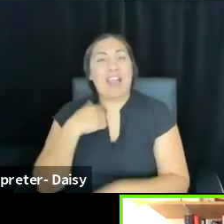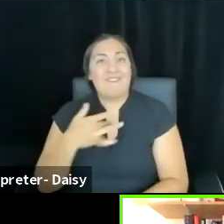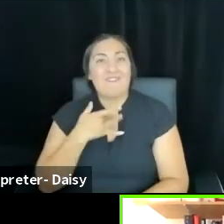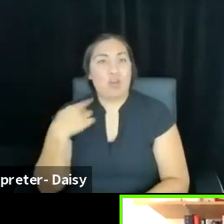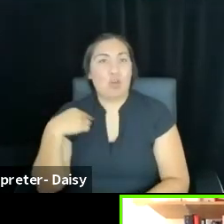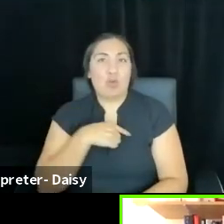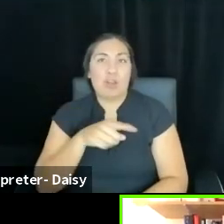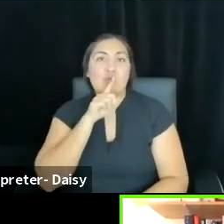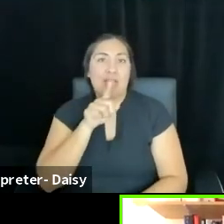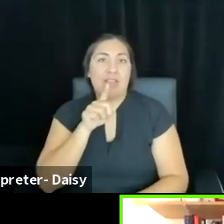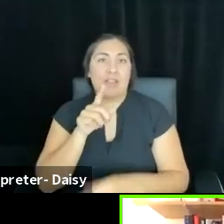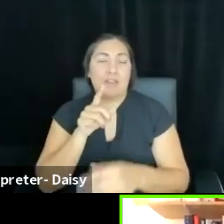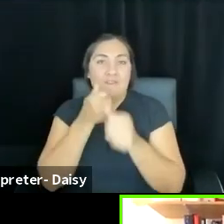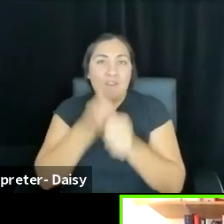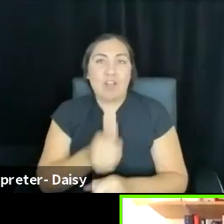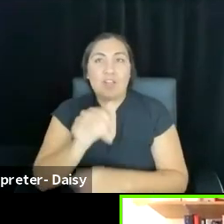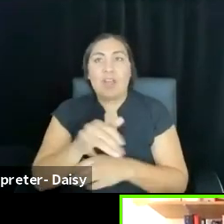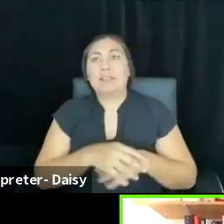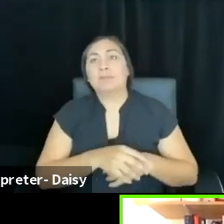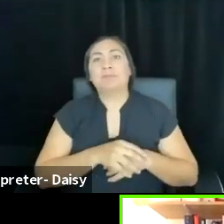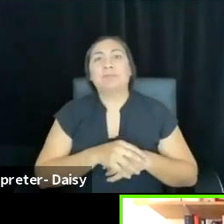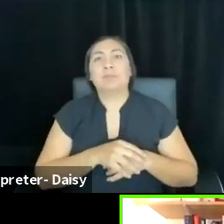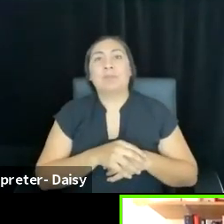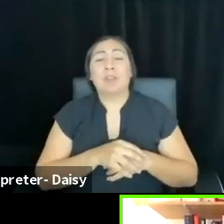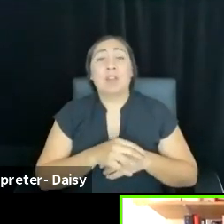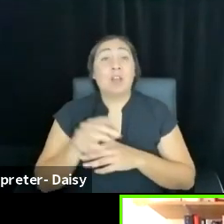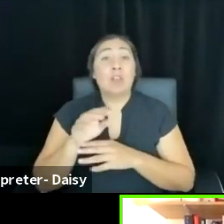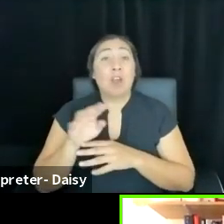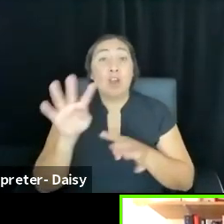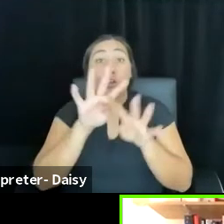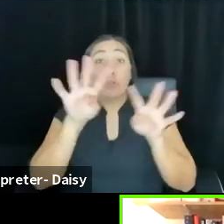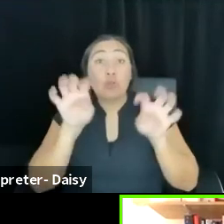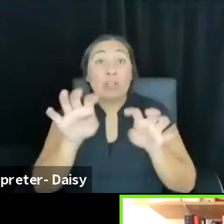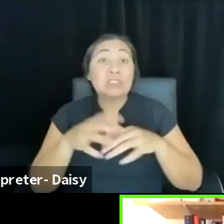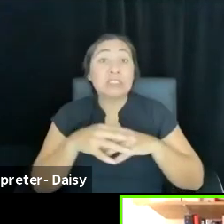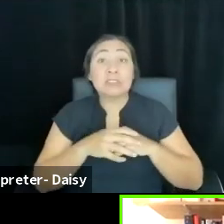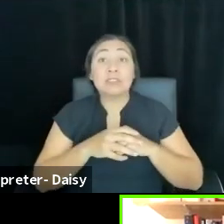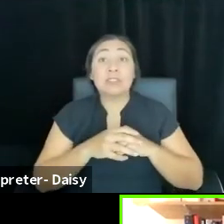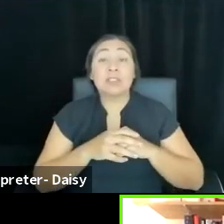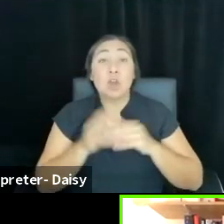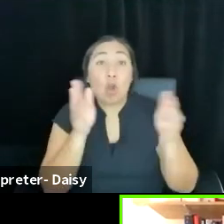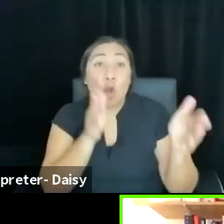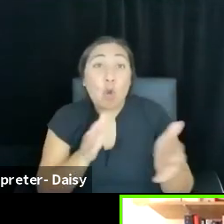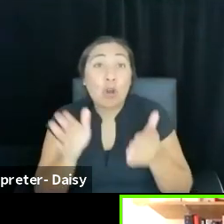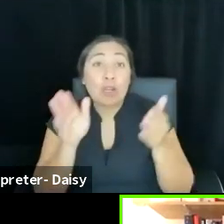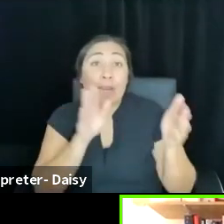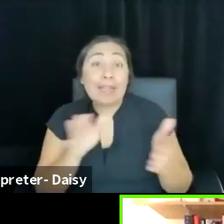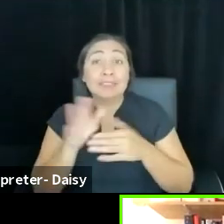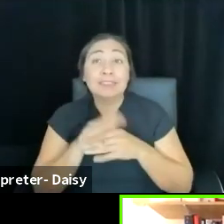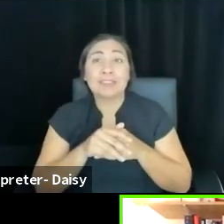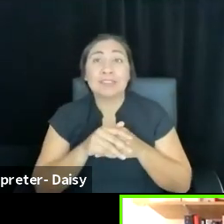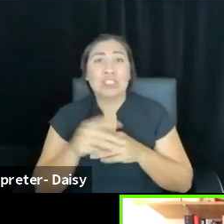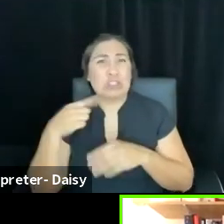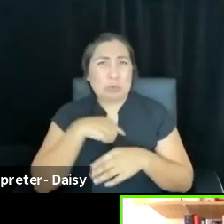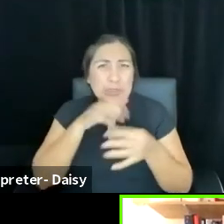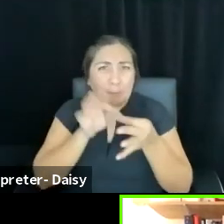practical questions organizers are facing: do we postpone, migrate online, cancel